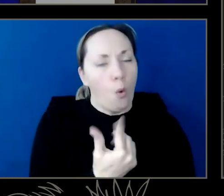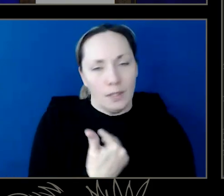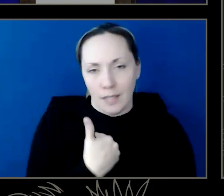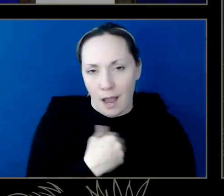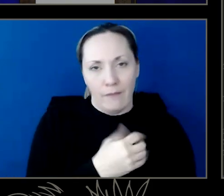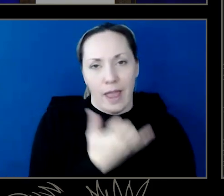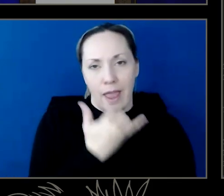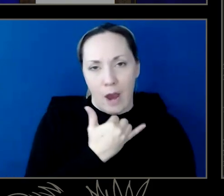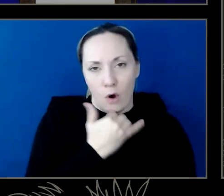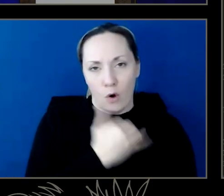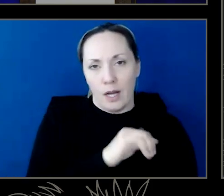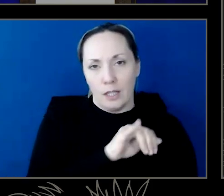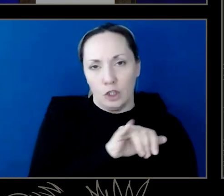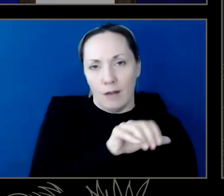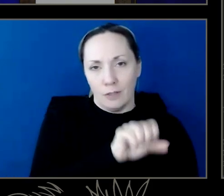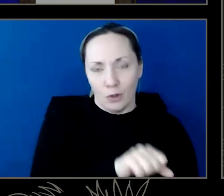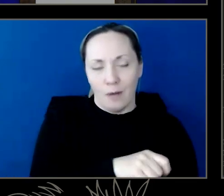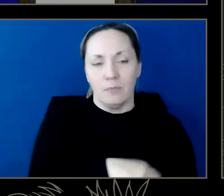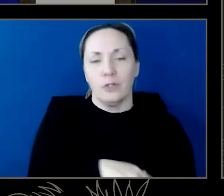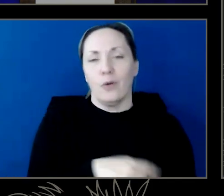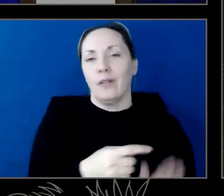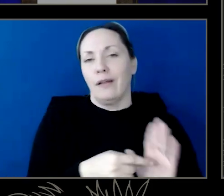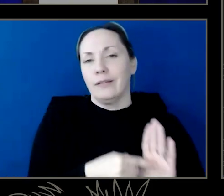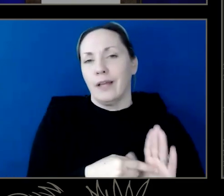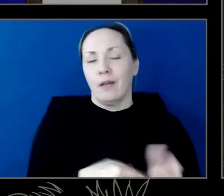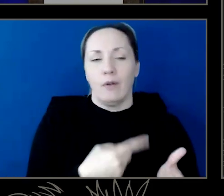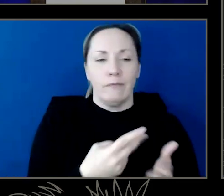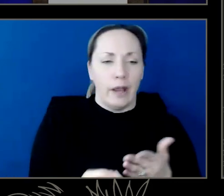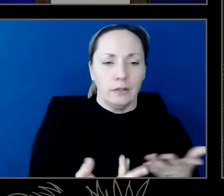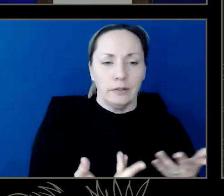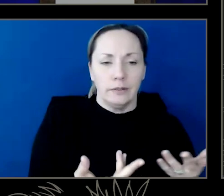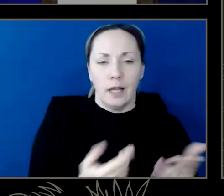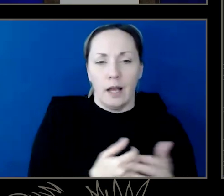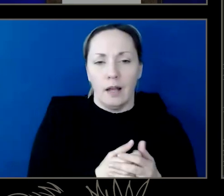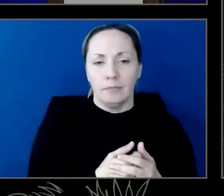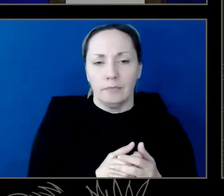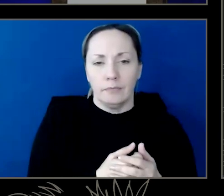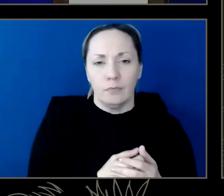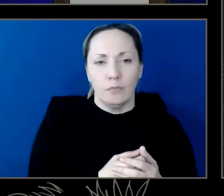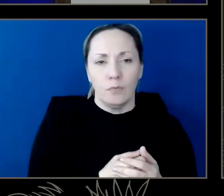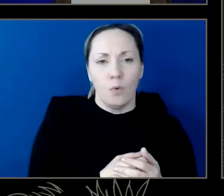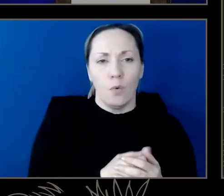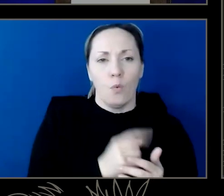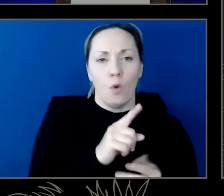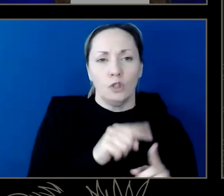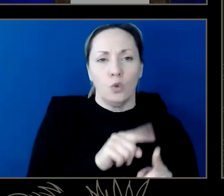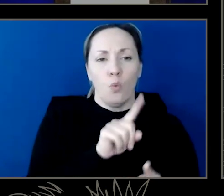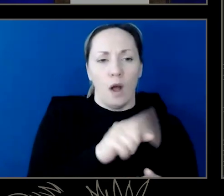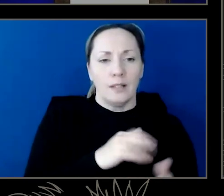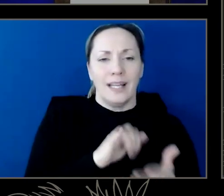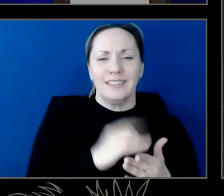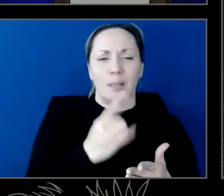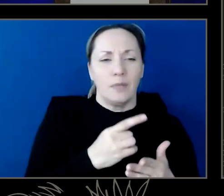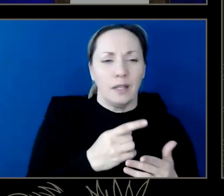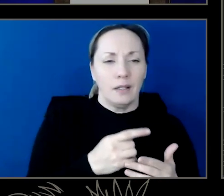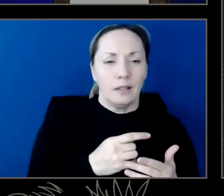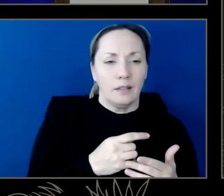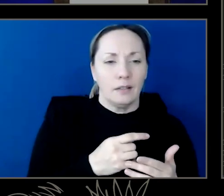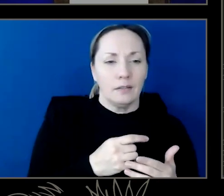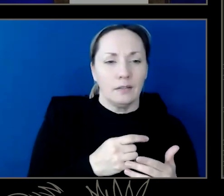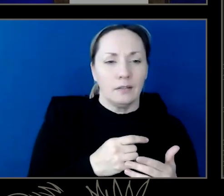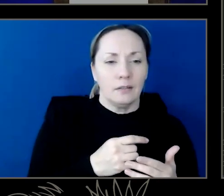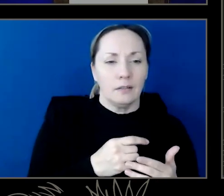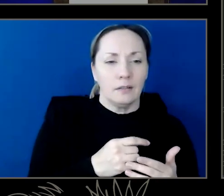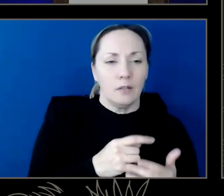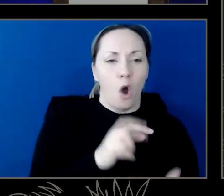JavaScript? So let's say we have fail.run. Right? So now this is something that's breaking my JavaScript code. What's